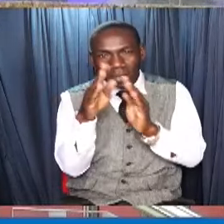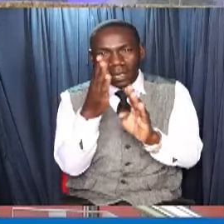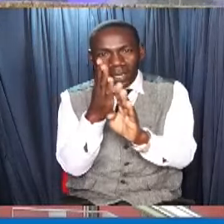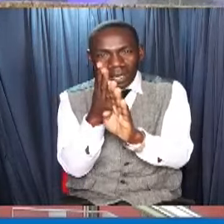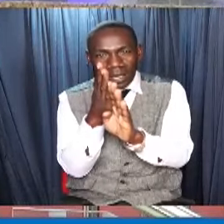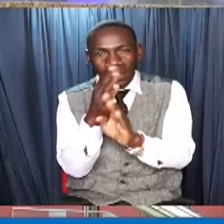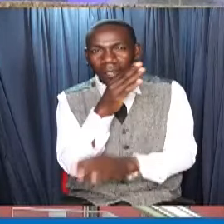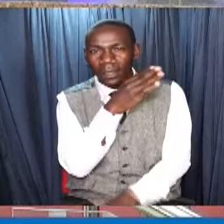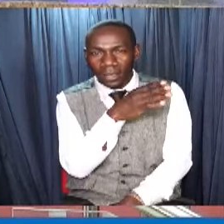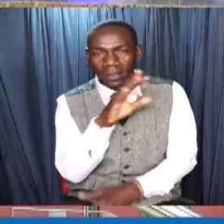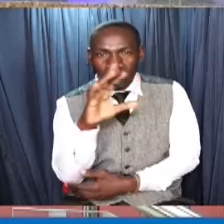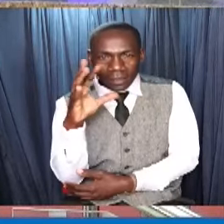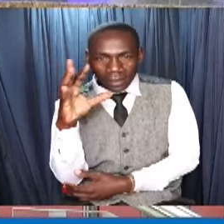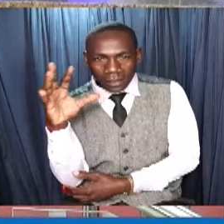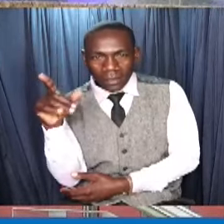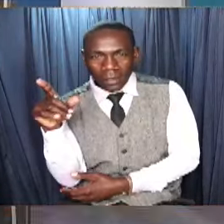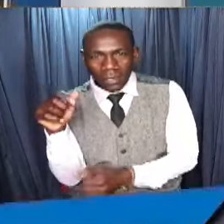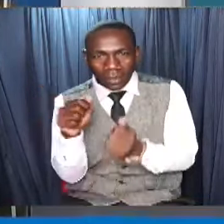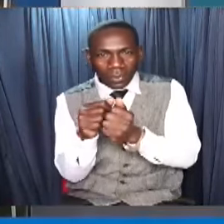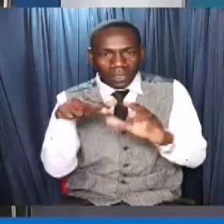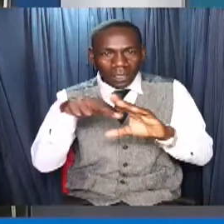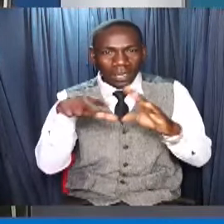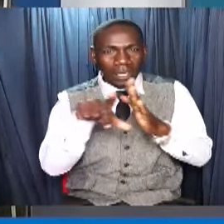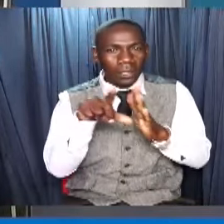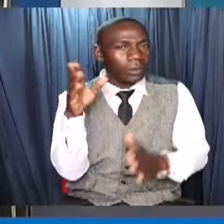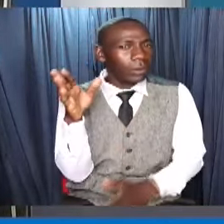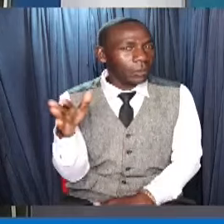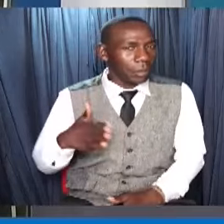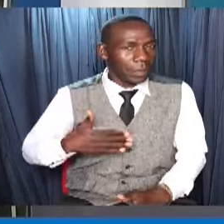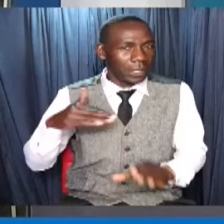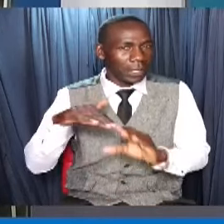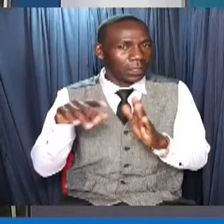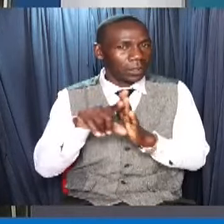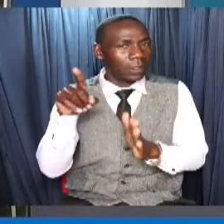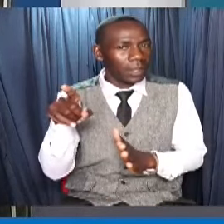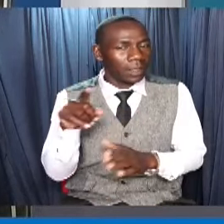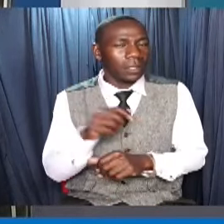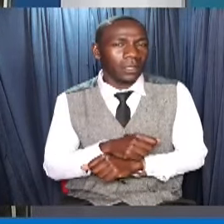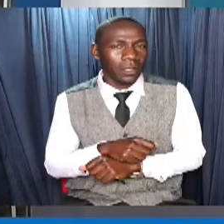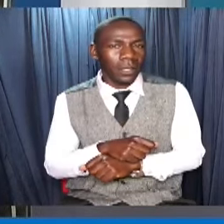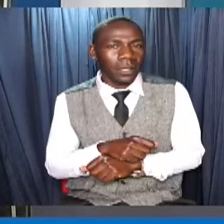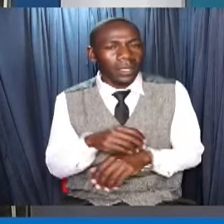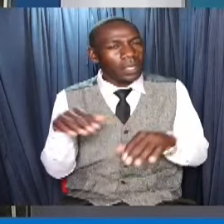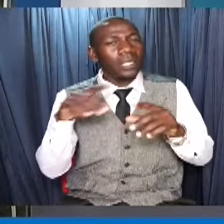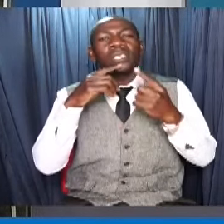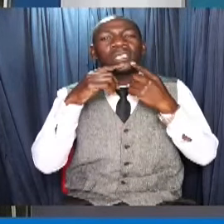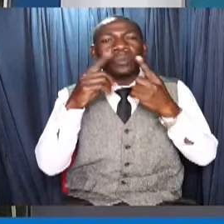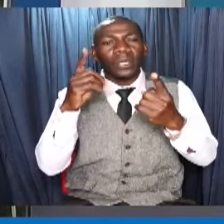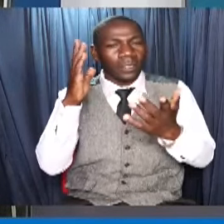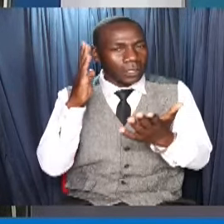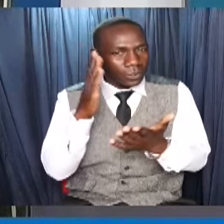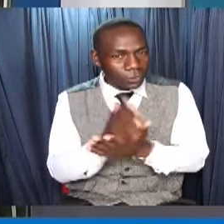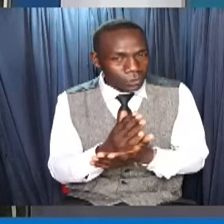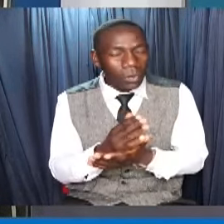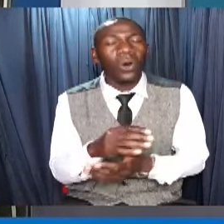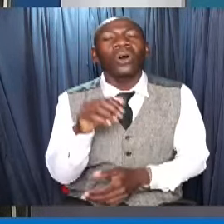Then we were in a small kiosk. Na shemegi. With my yes. Anazungumza kweli. And they